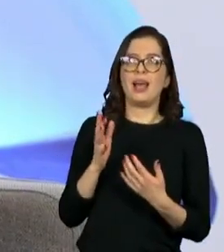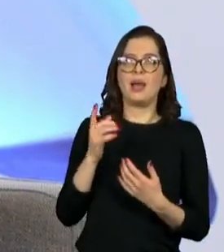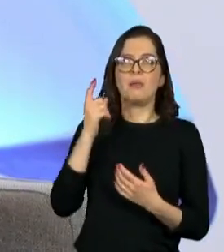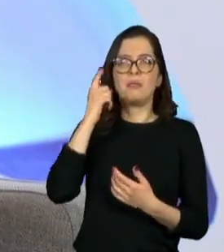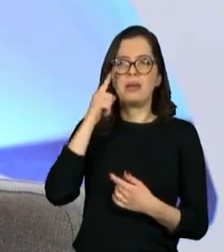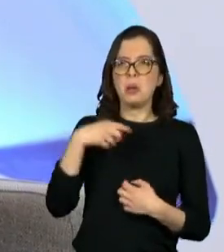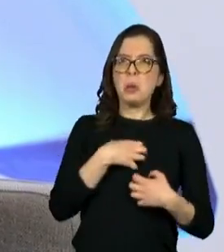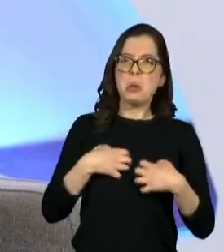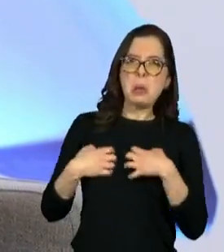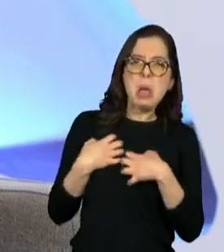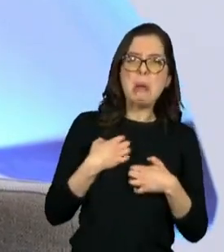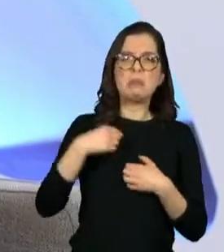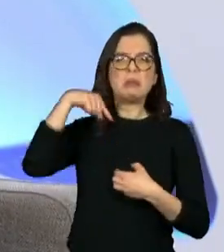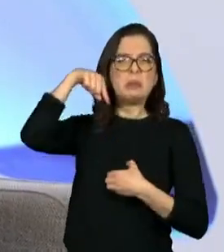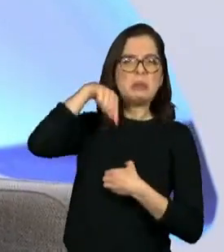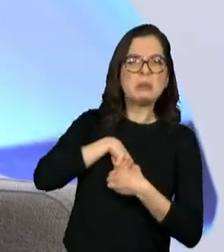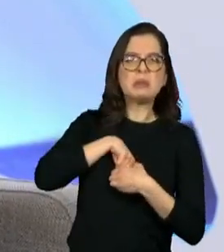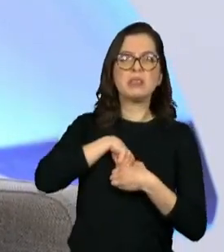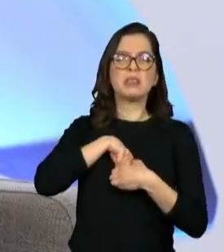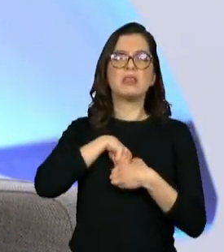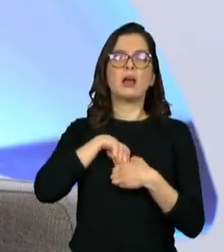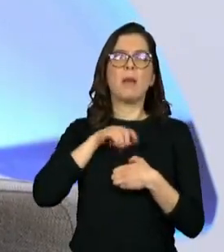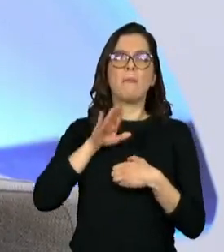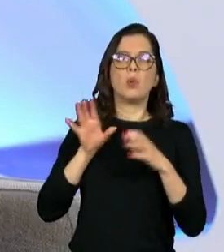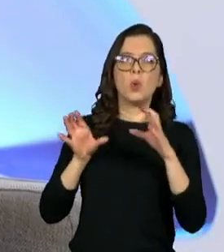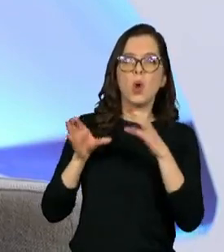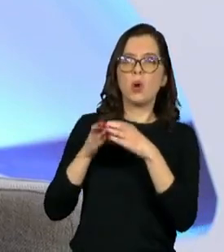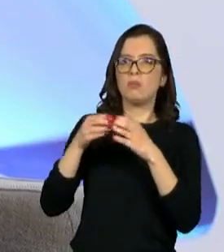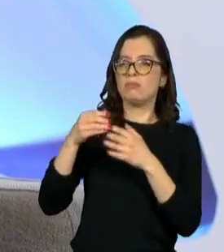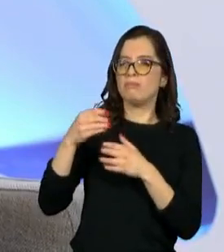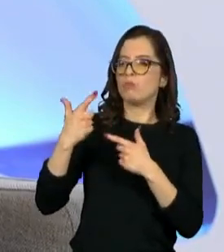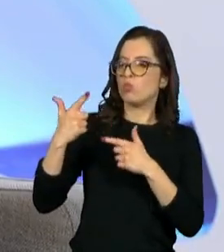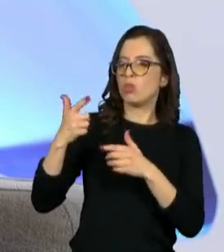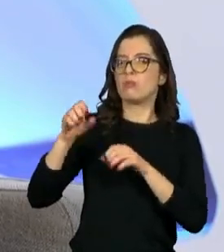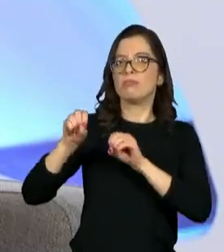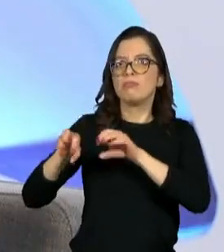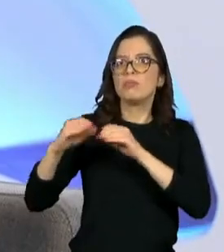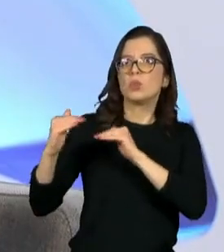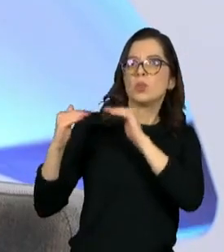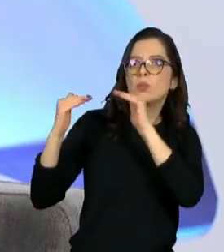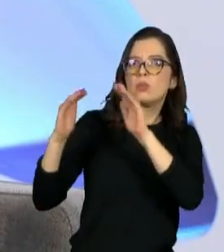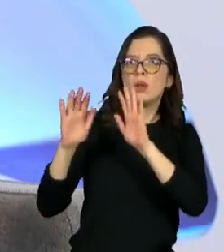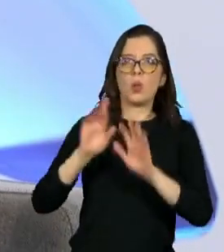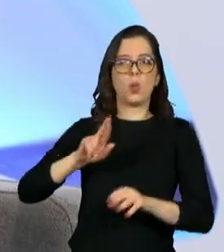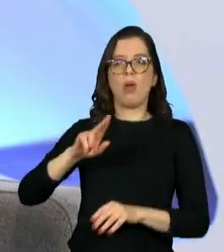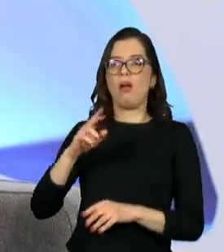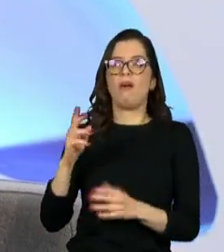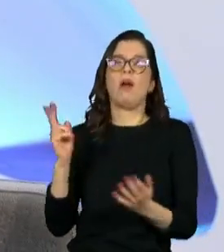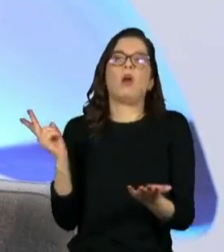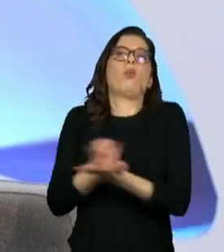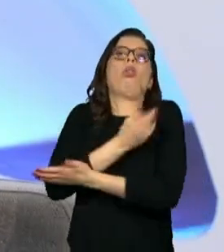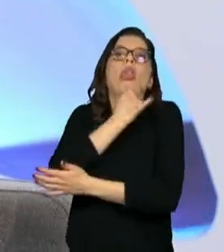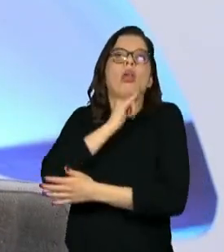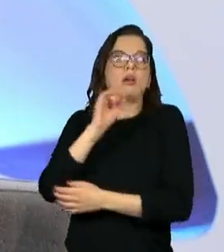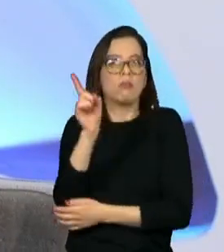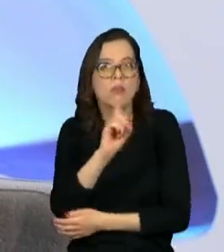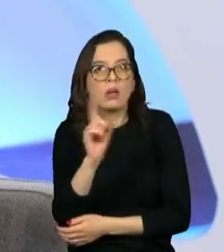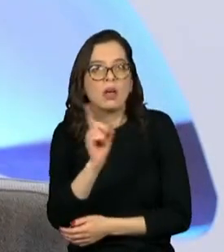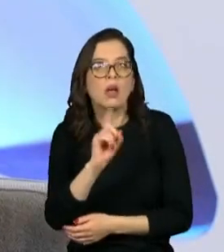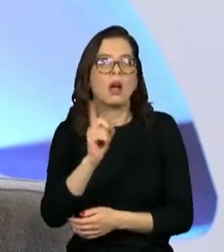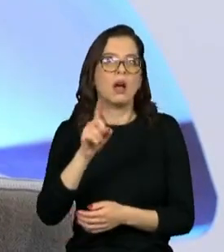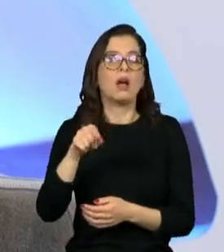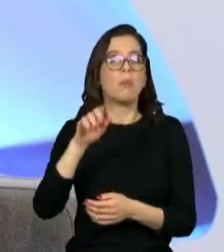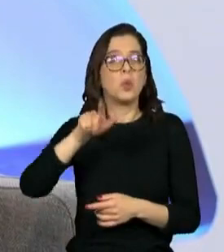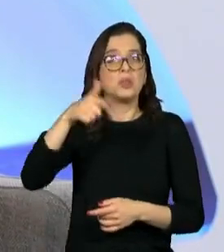to anger and resentment, especially among those without a university education. It's no accident that after one of his primary